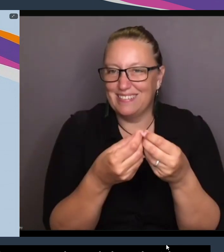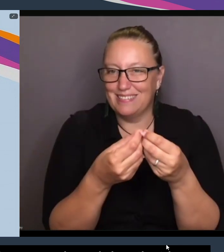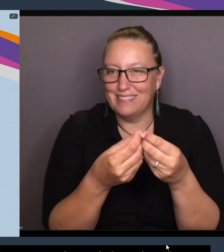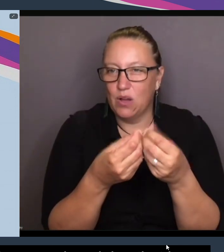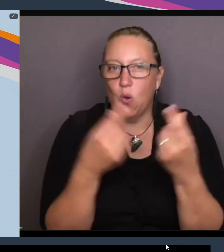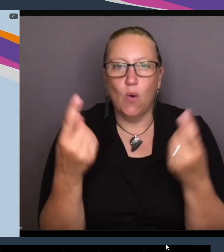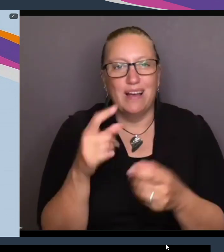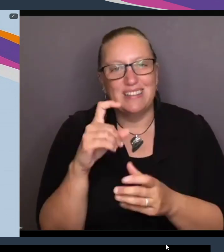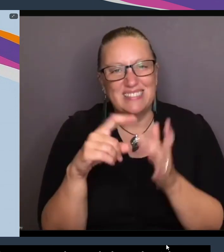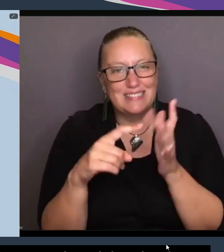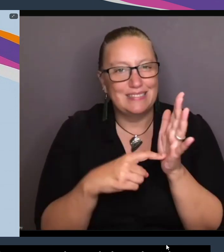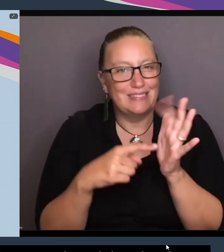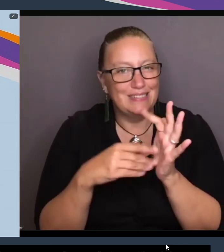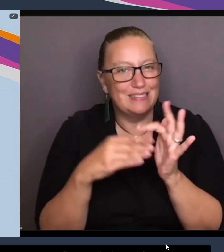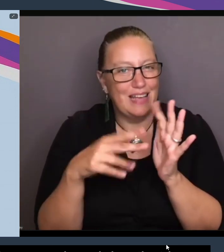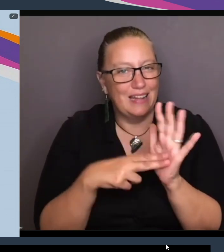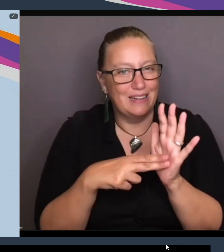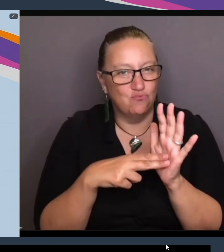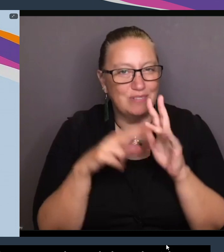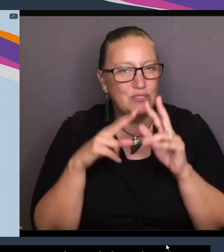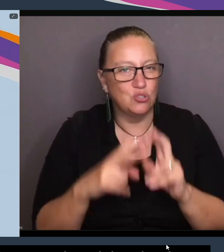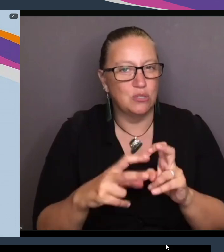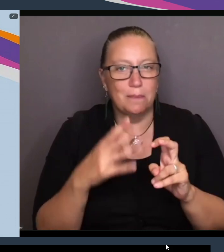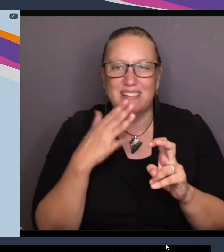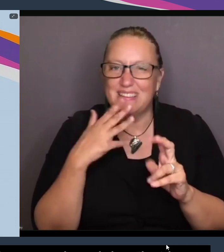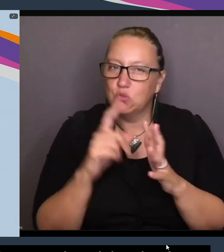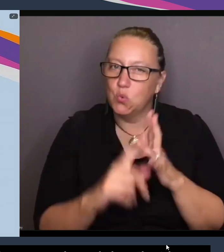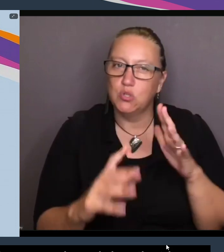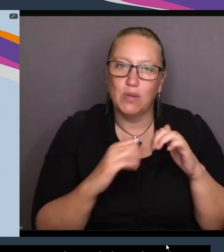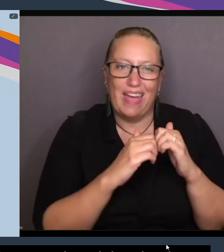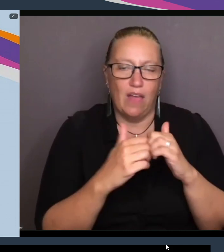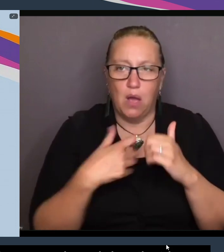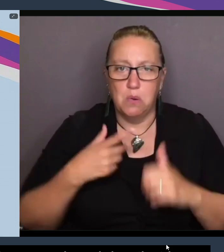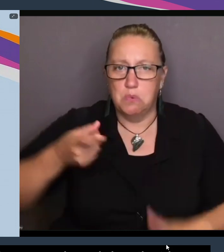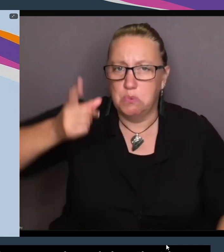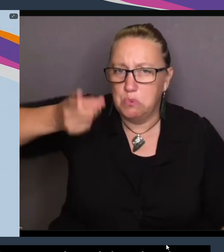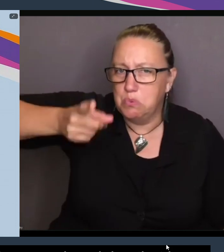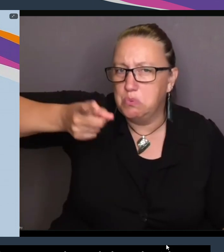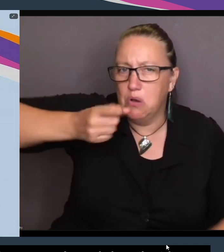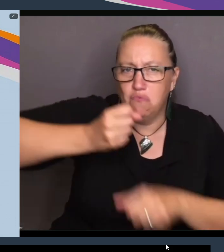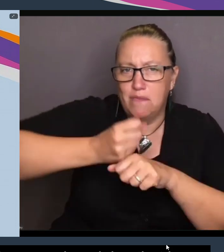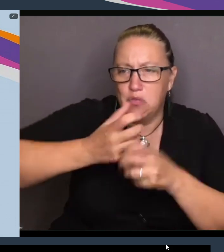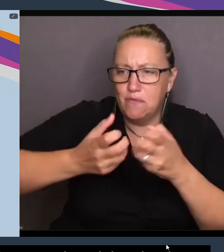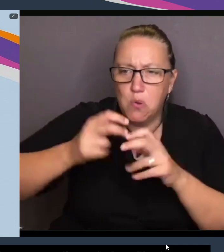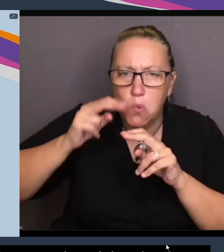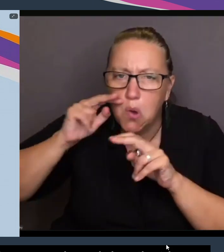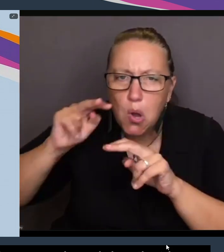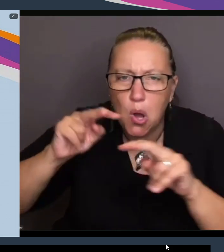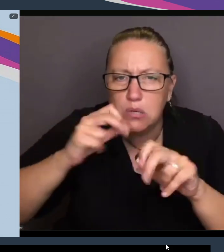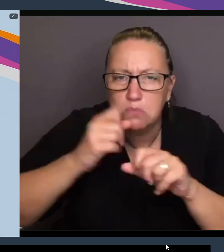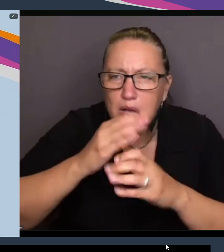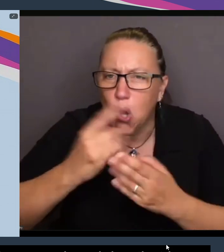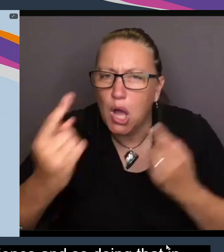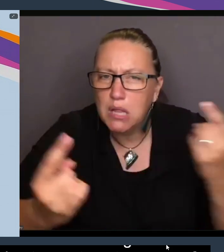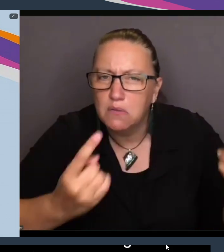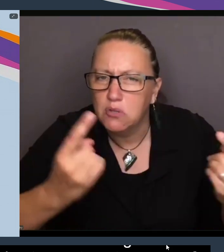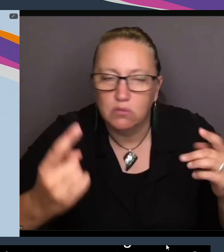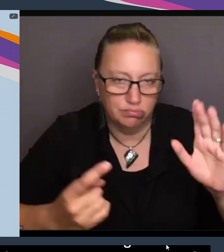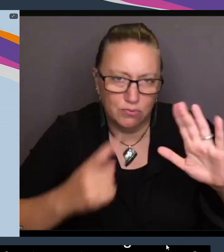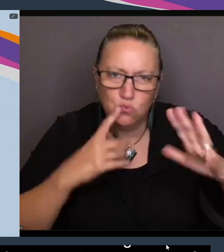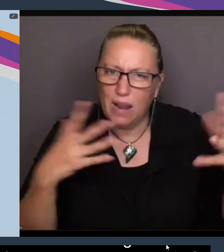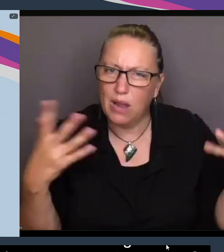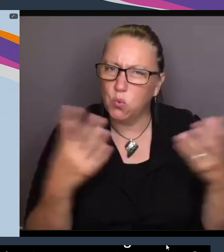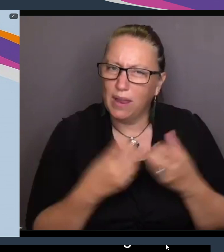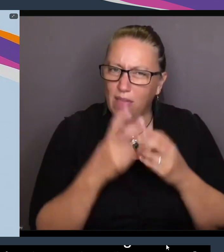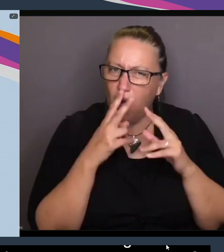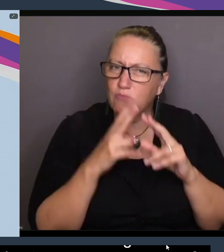together, do it collaboratively. There is no overlord from Griffith University watching to make sure you've done this on your own.